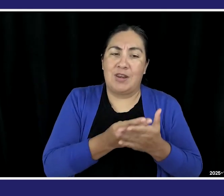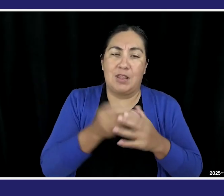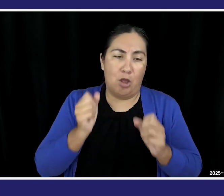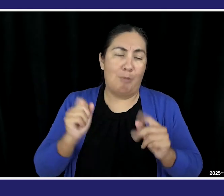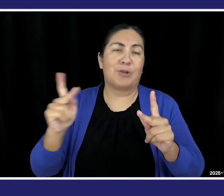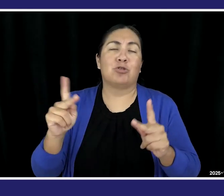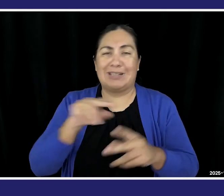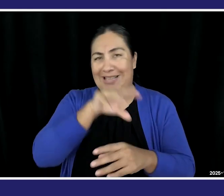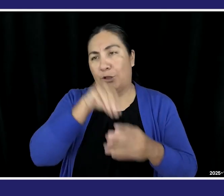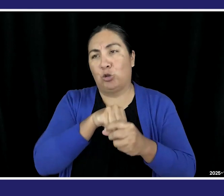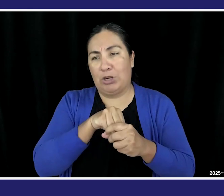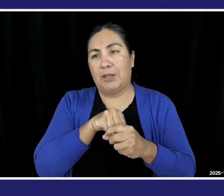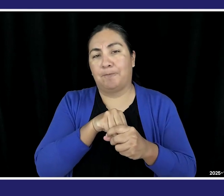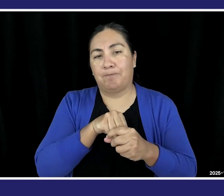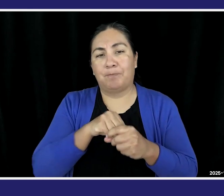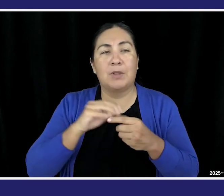the